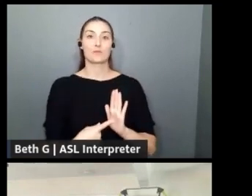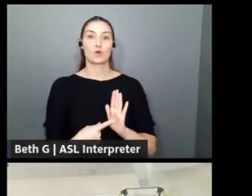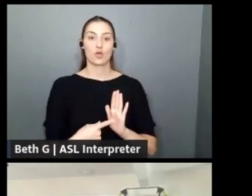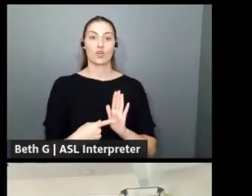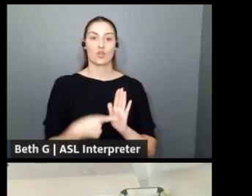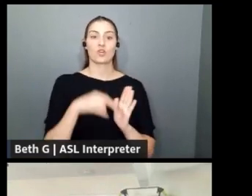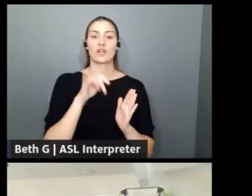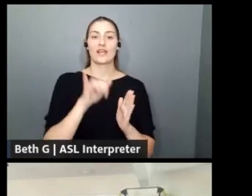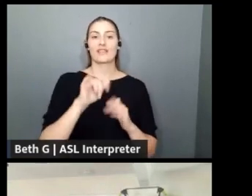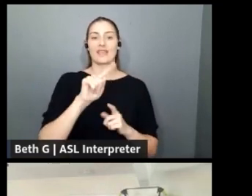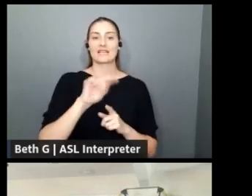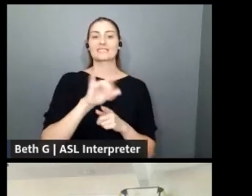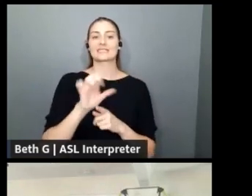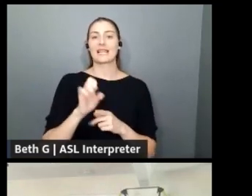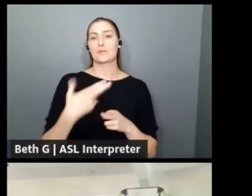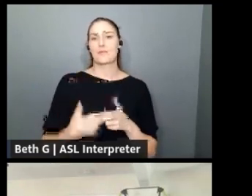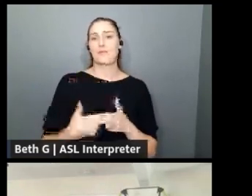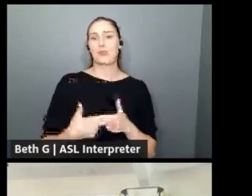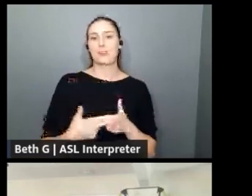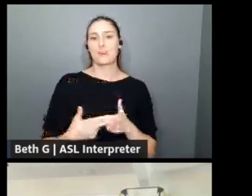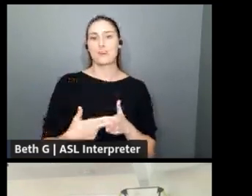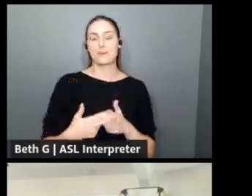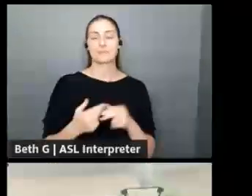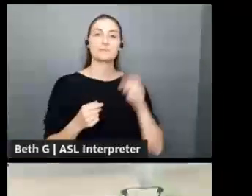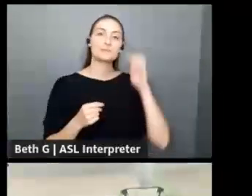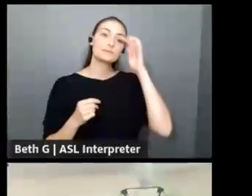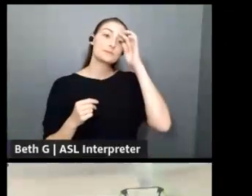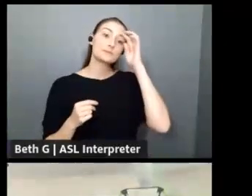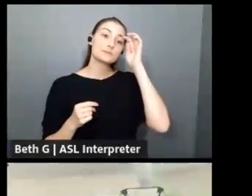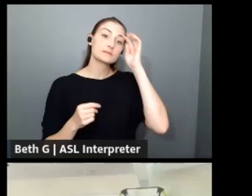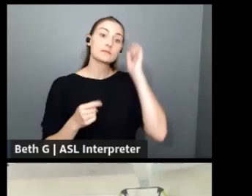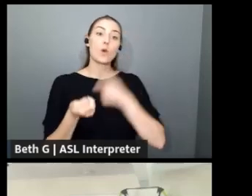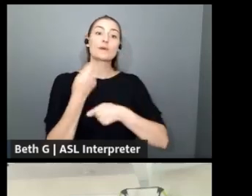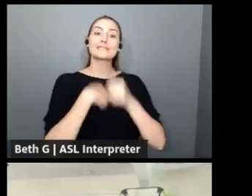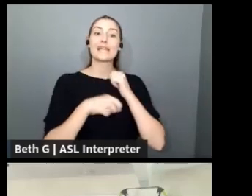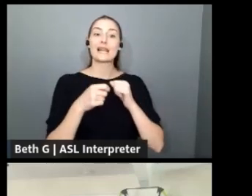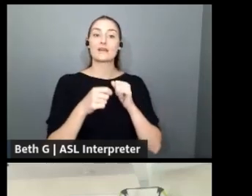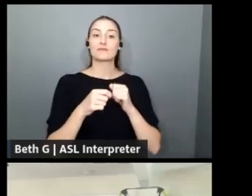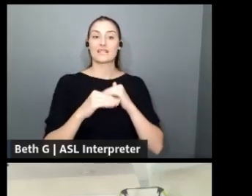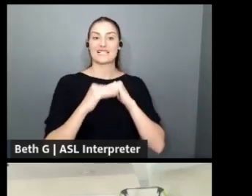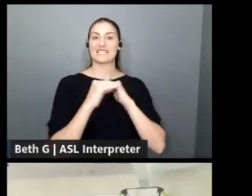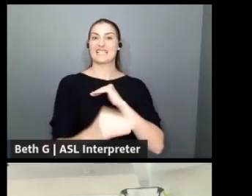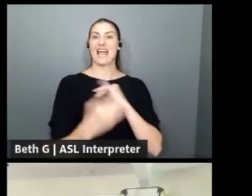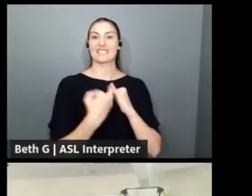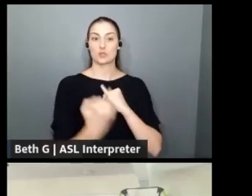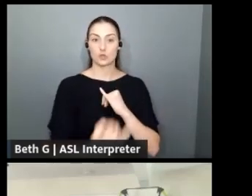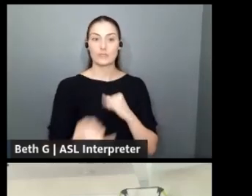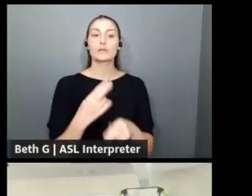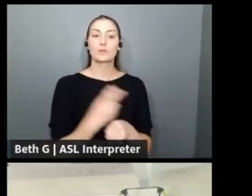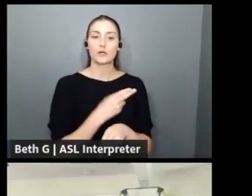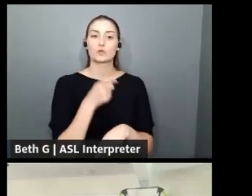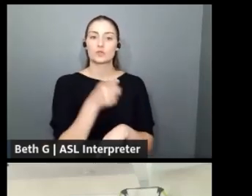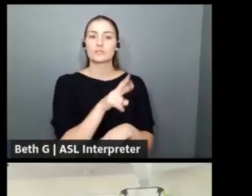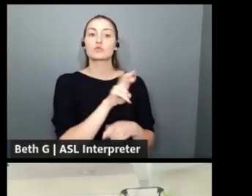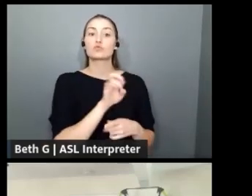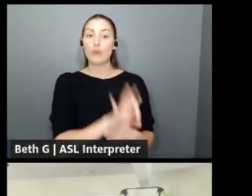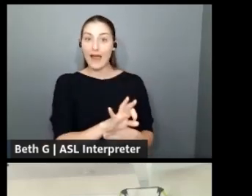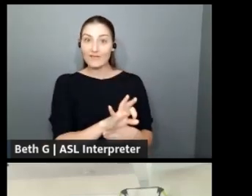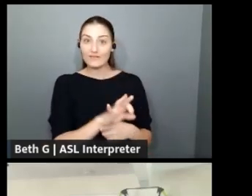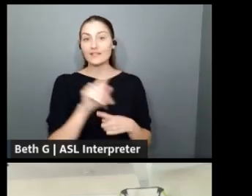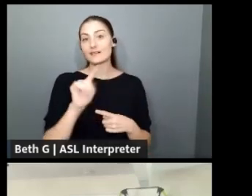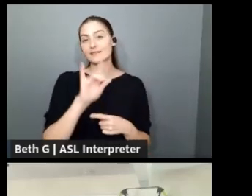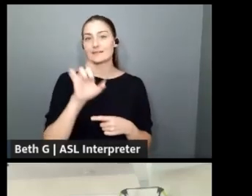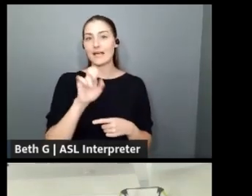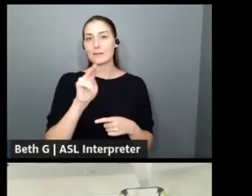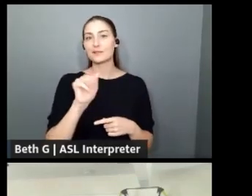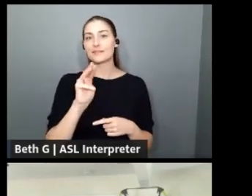name, where instead of a static string, we use this ref intrinsic function on the table name, our identifier,